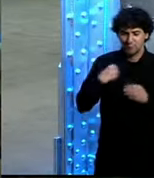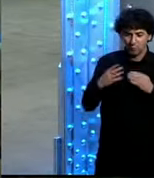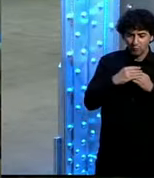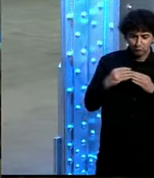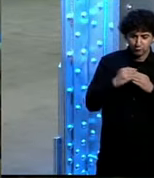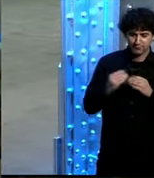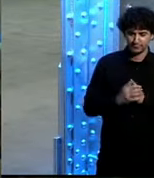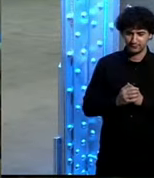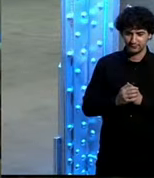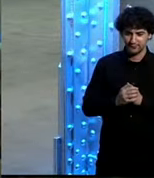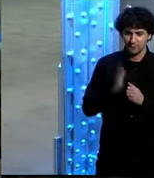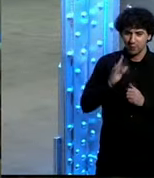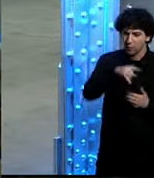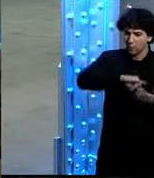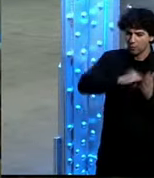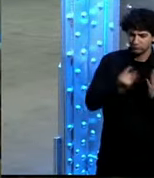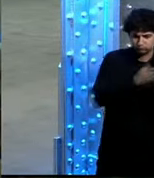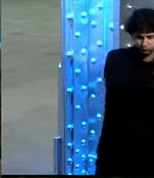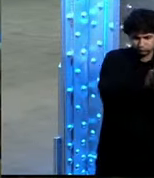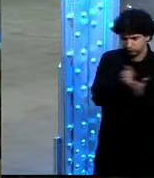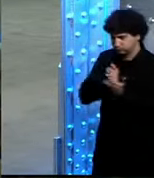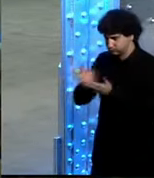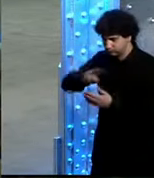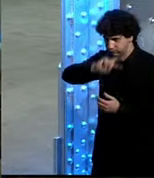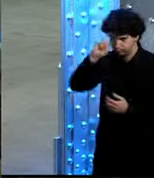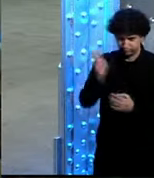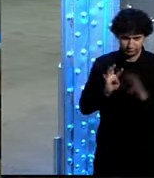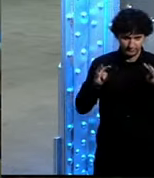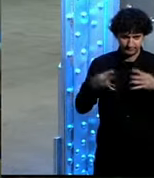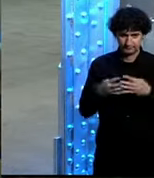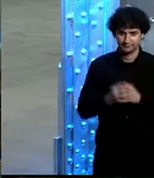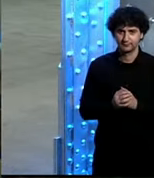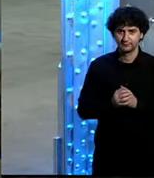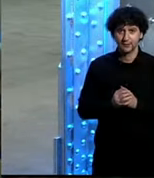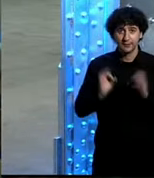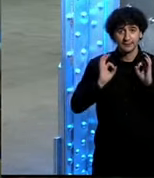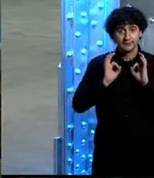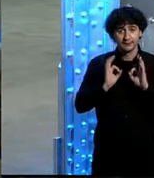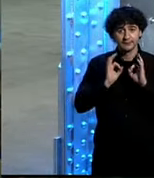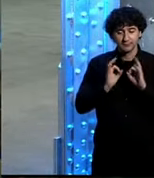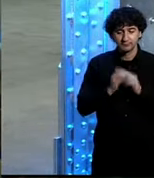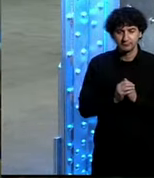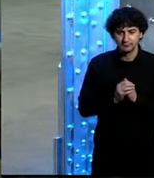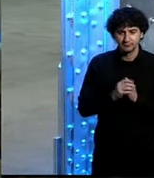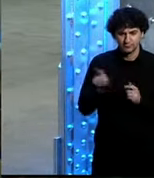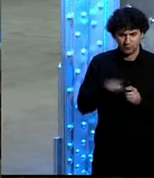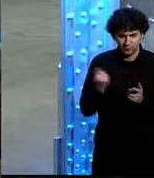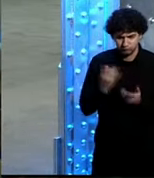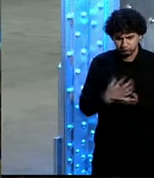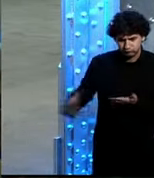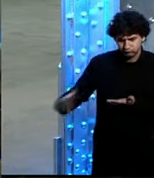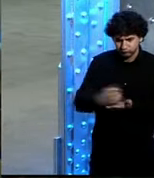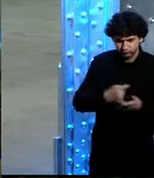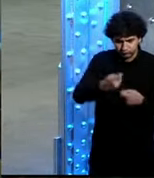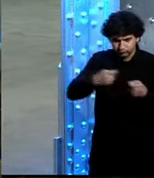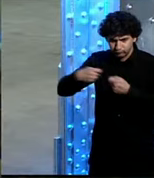many other things. And it was originally a multi-platform project with